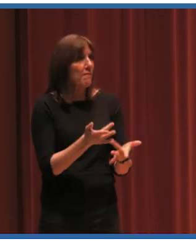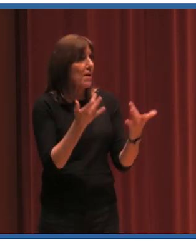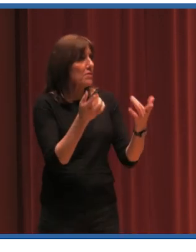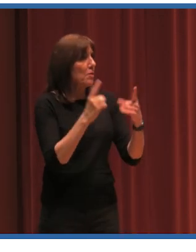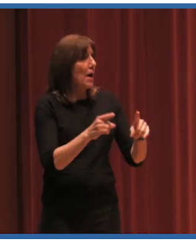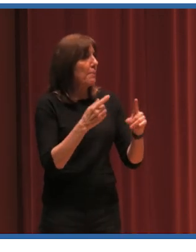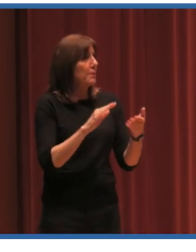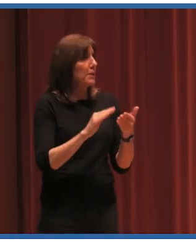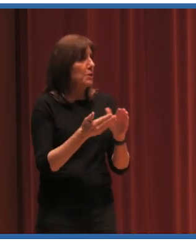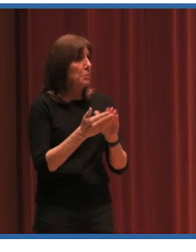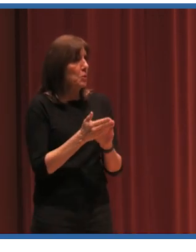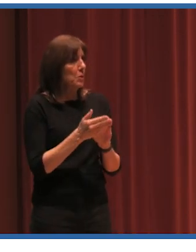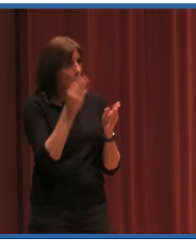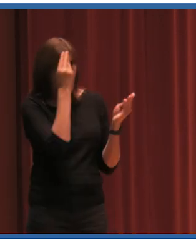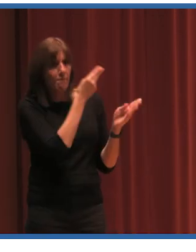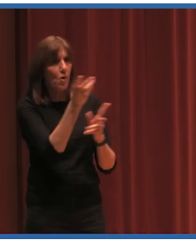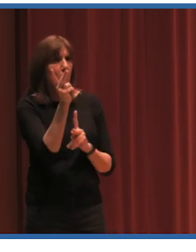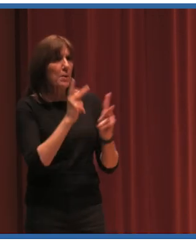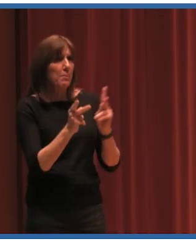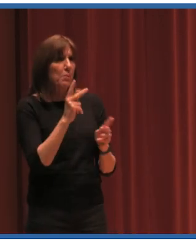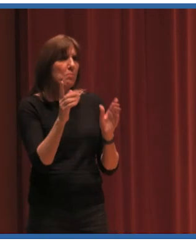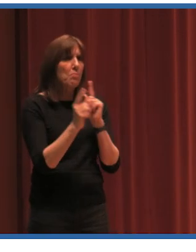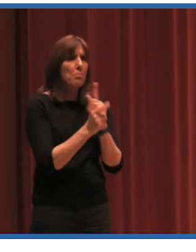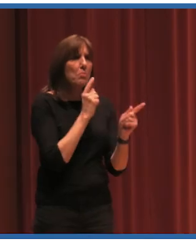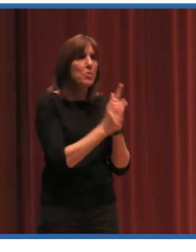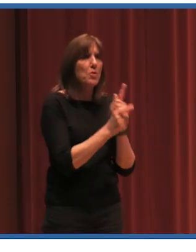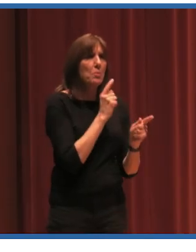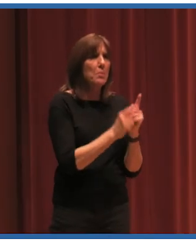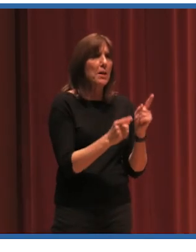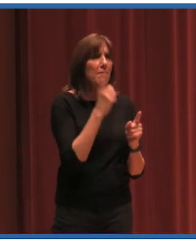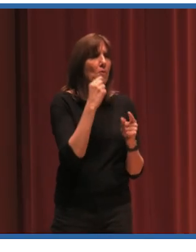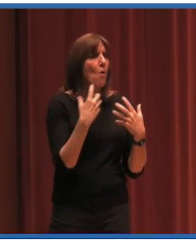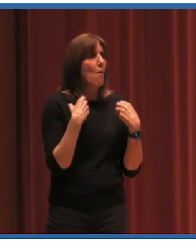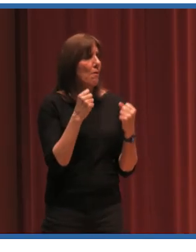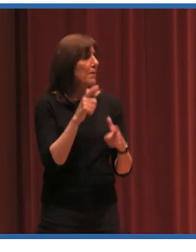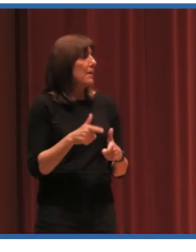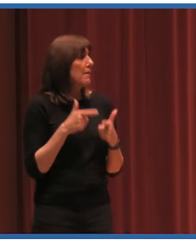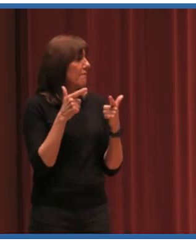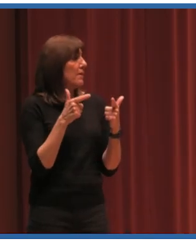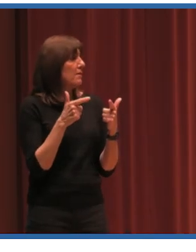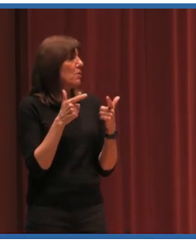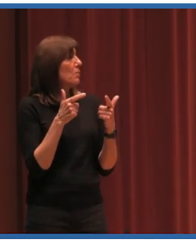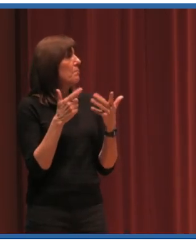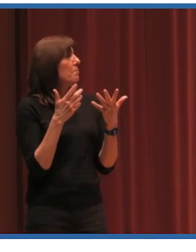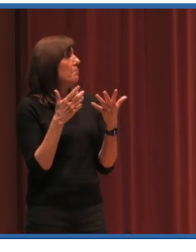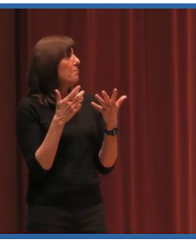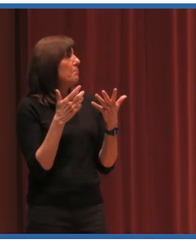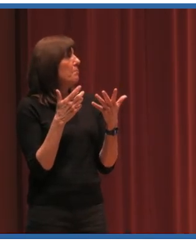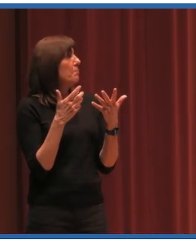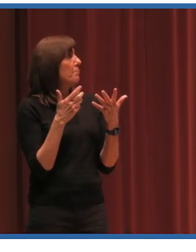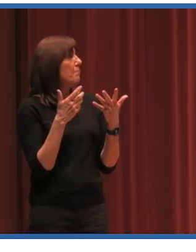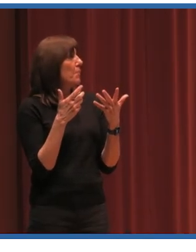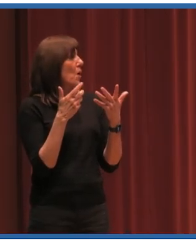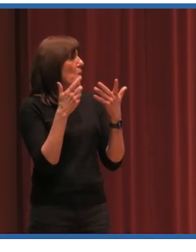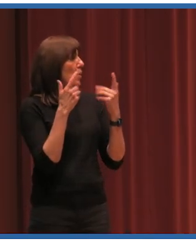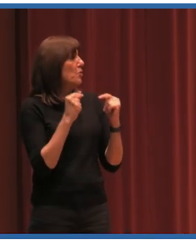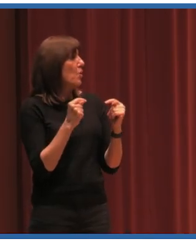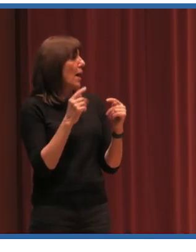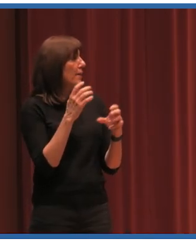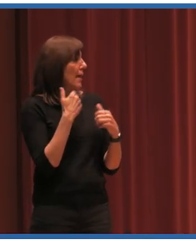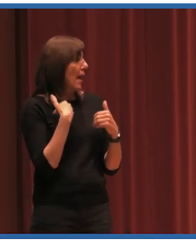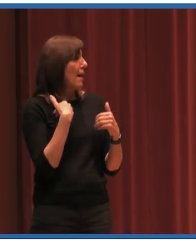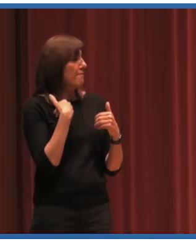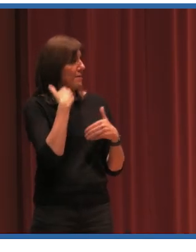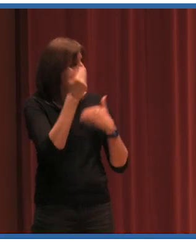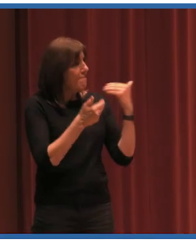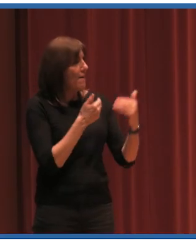community. I know Black Women for Healthy Living, we try to hit wherever we're invited, if we have,